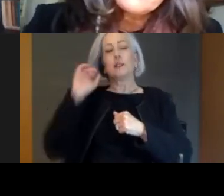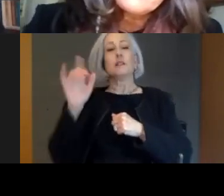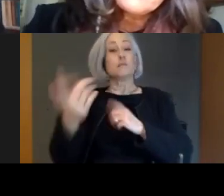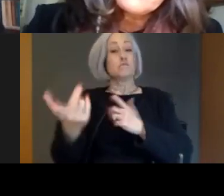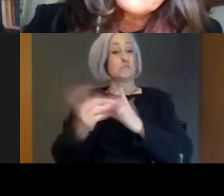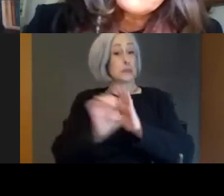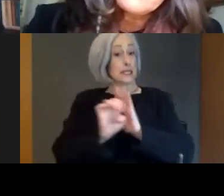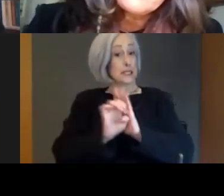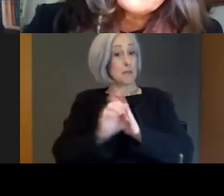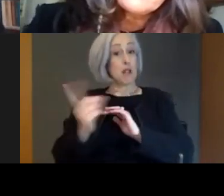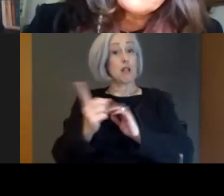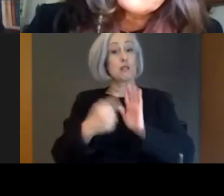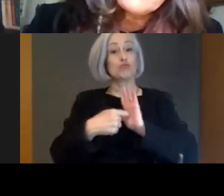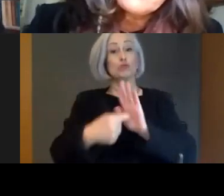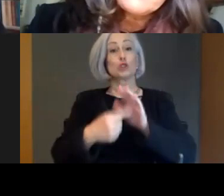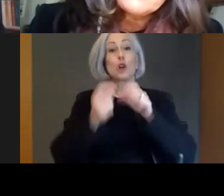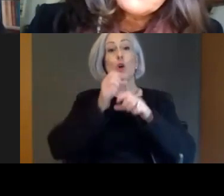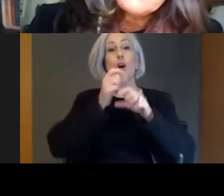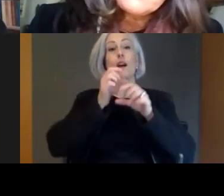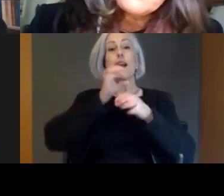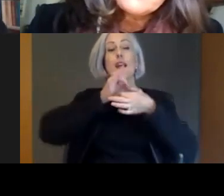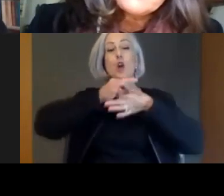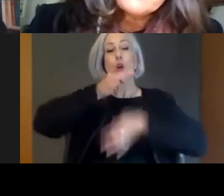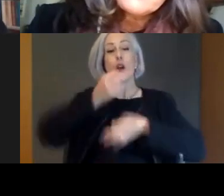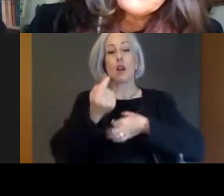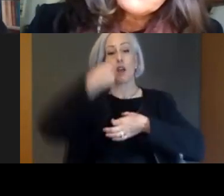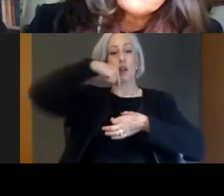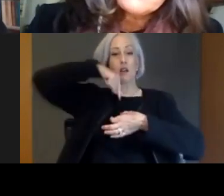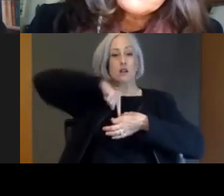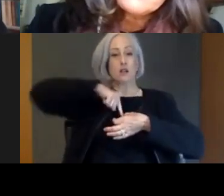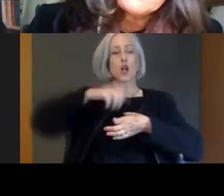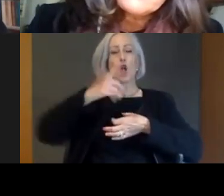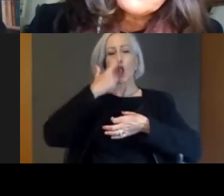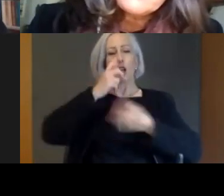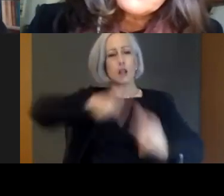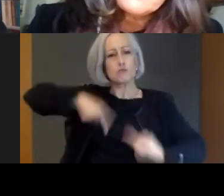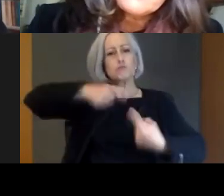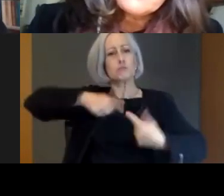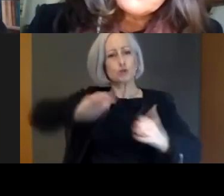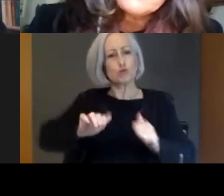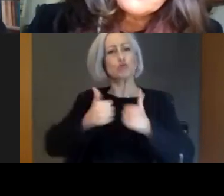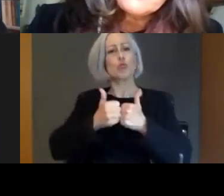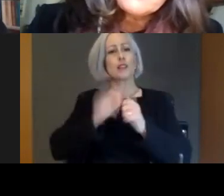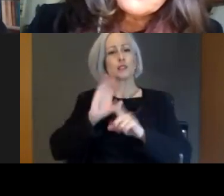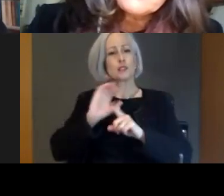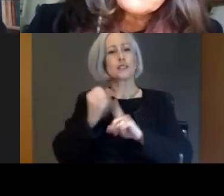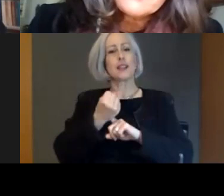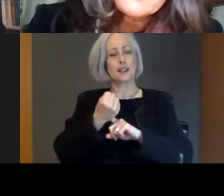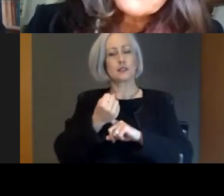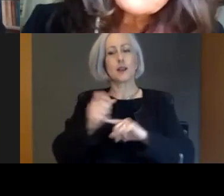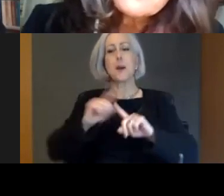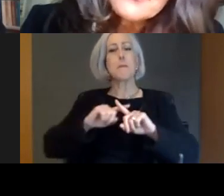showed. When we saw the patient, yes, it looked like a difficult case, but it didn't sort of blow us